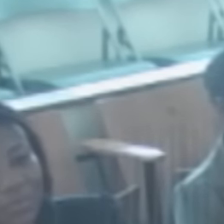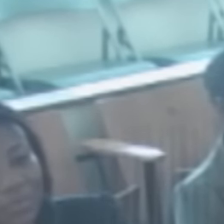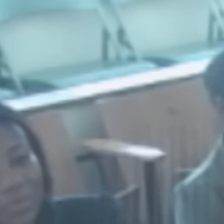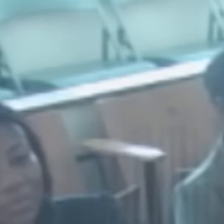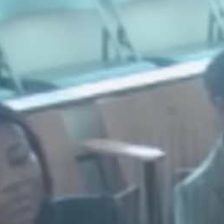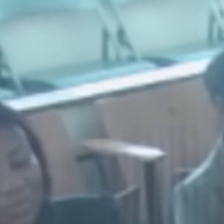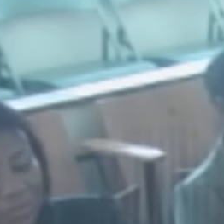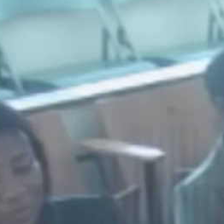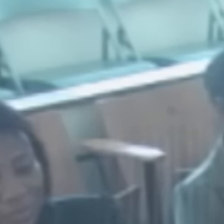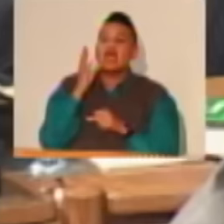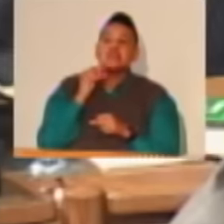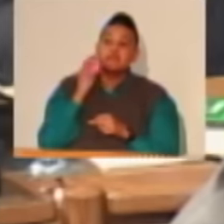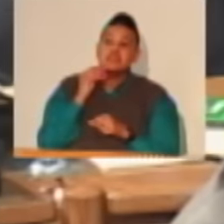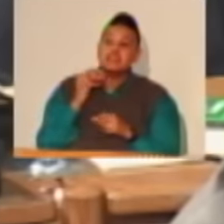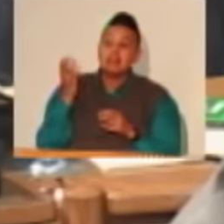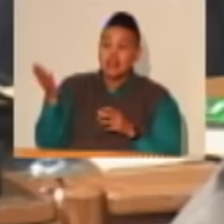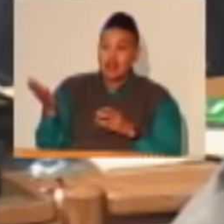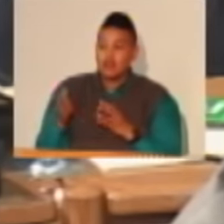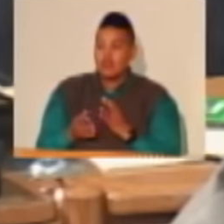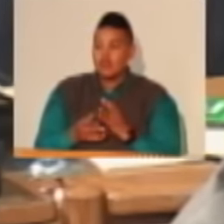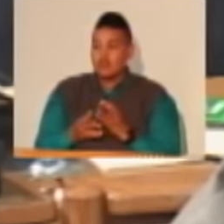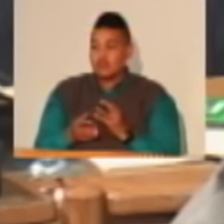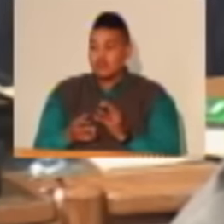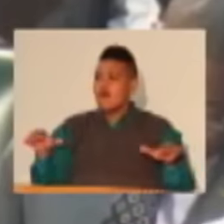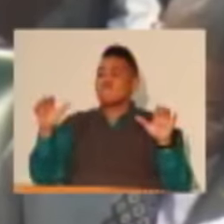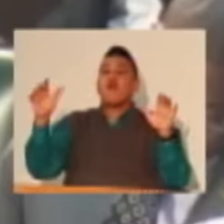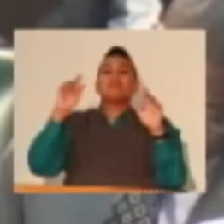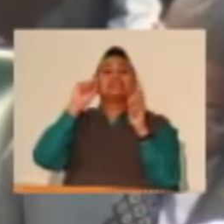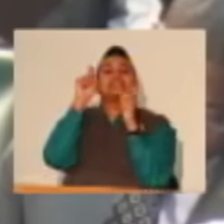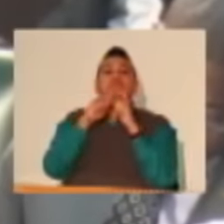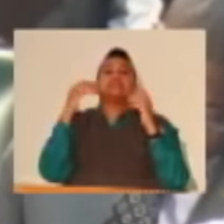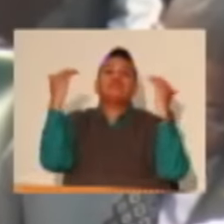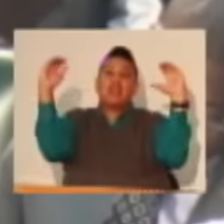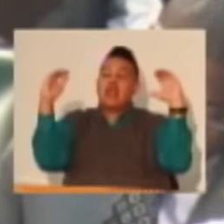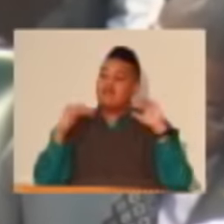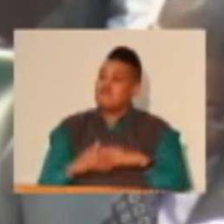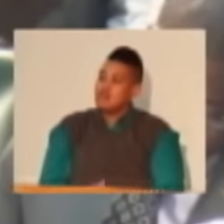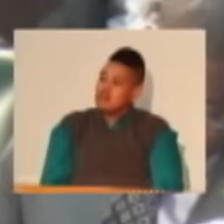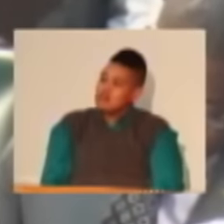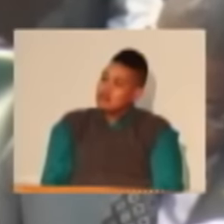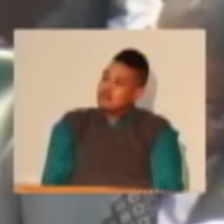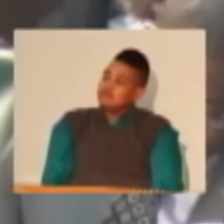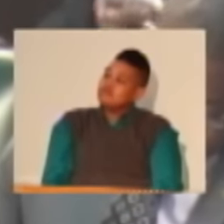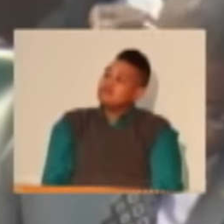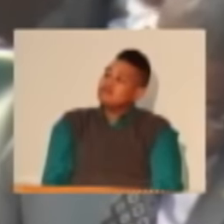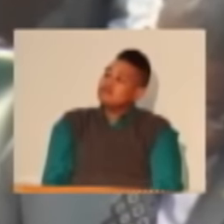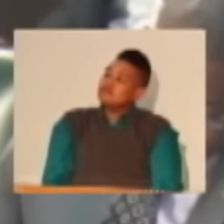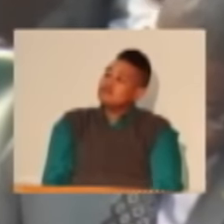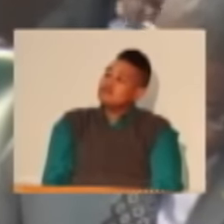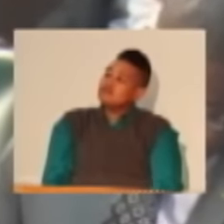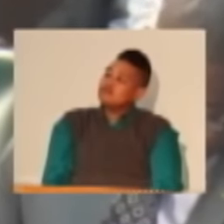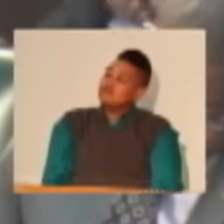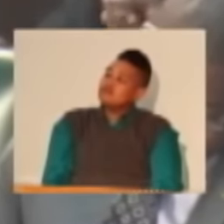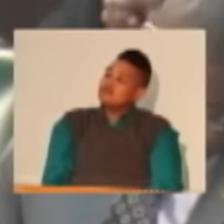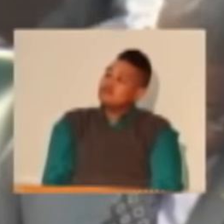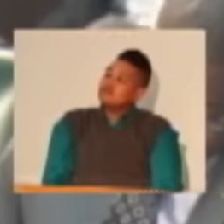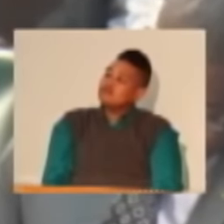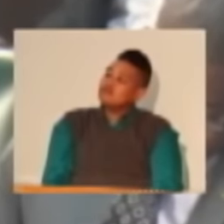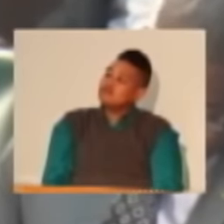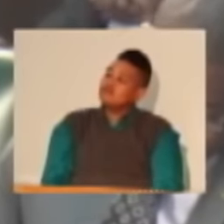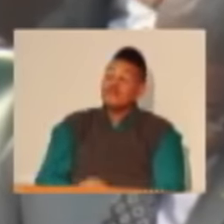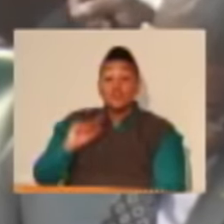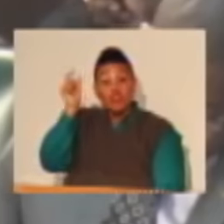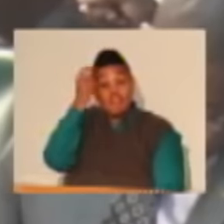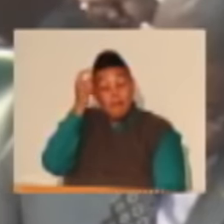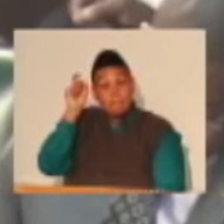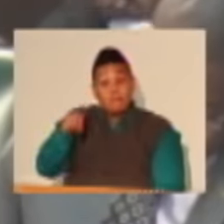various child-related agencies and ISSA to see to the creation of a safe environment for children in sport. The government must and